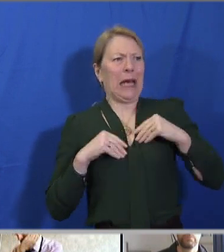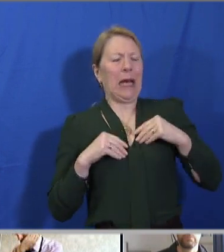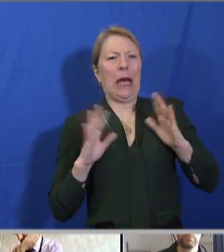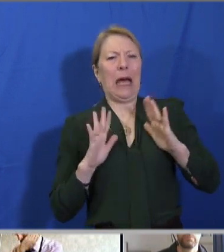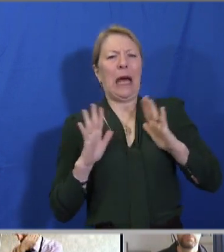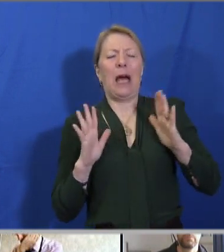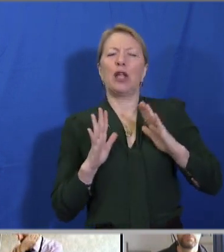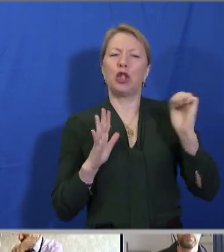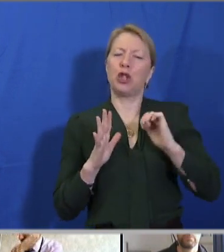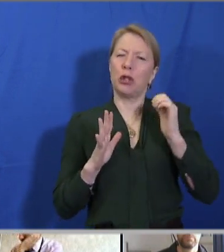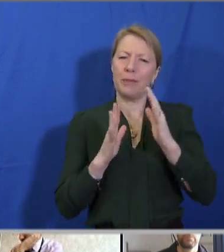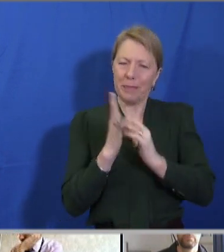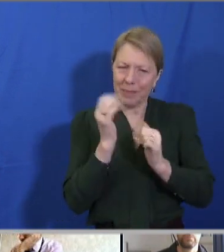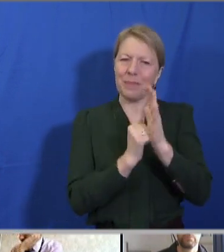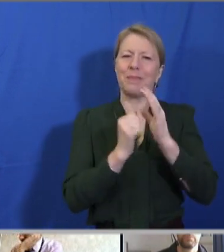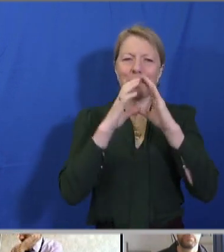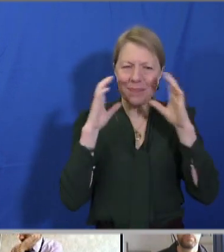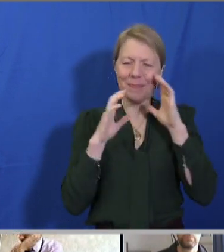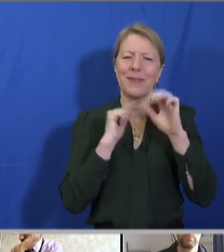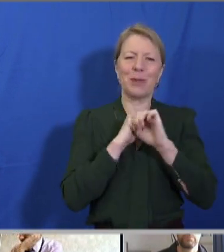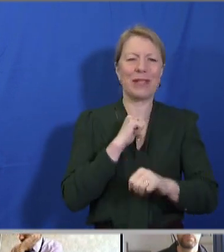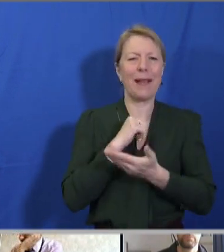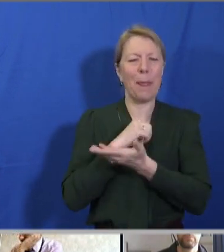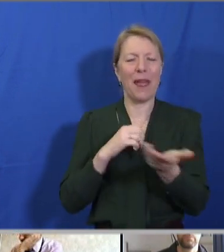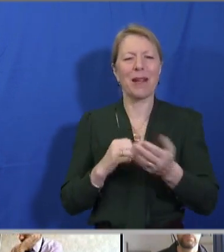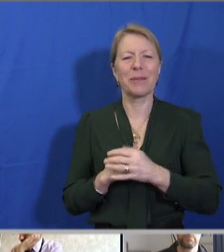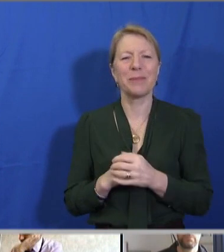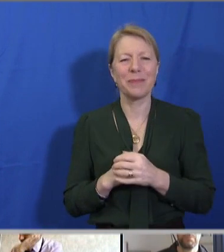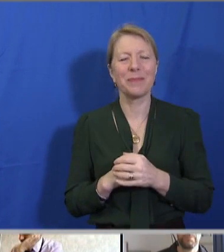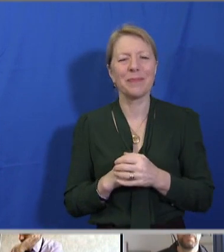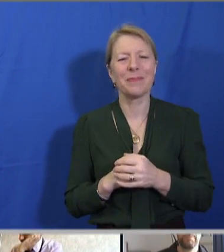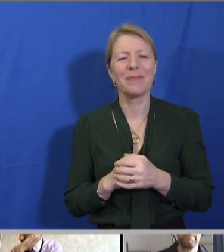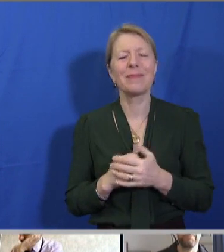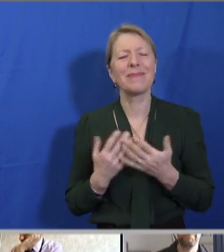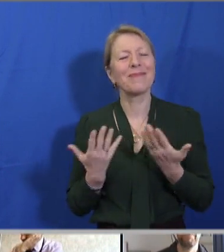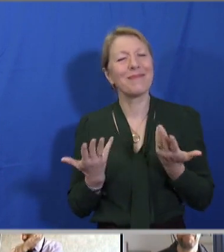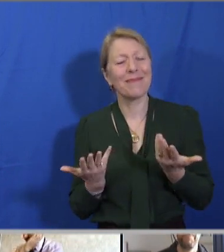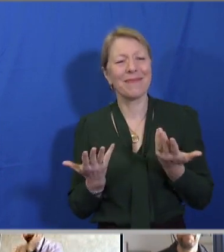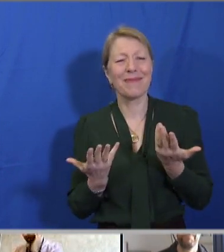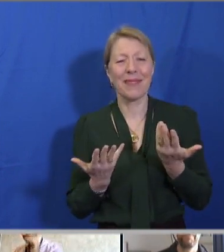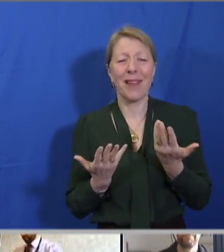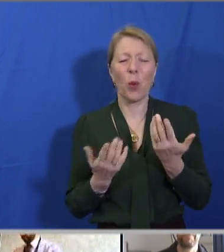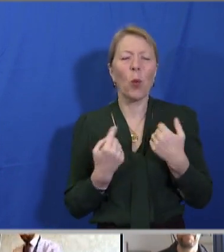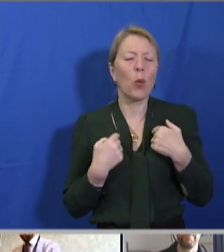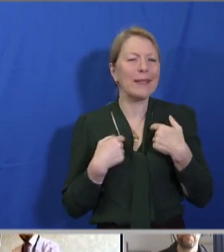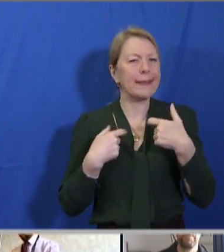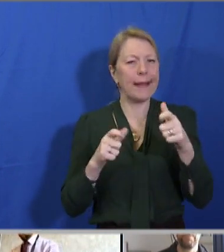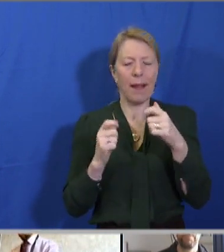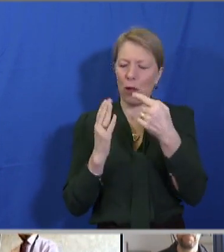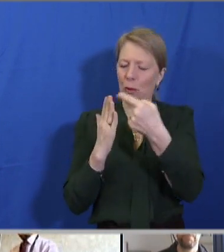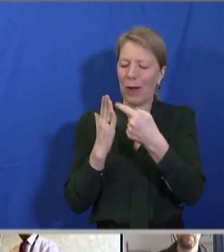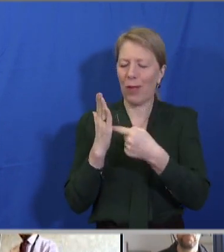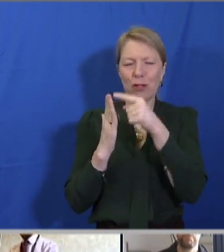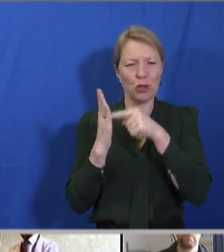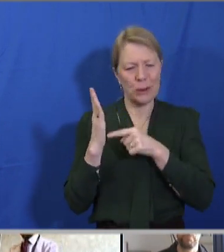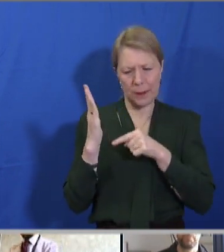who is clinically extremely vulnerable or requires additional acknowledgement for the use of electricity services